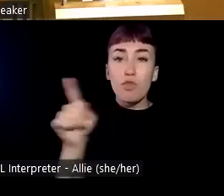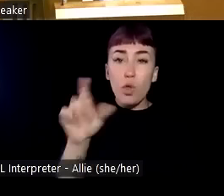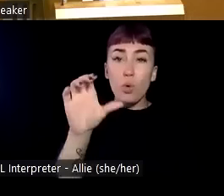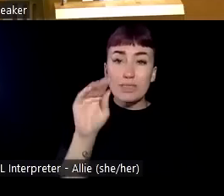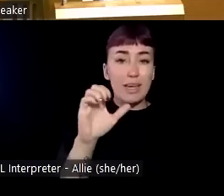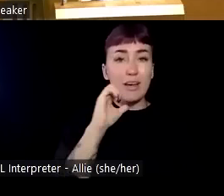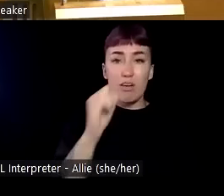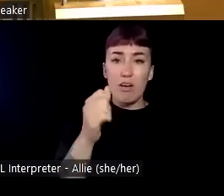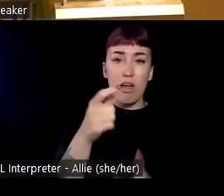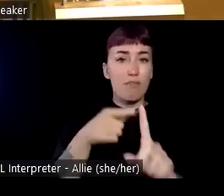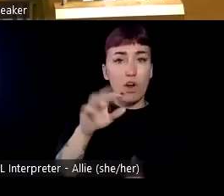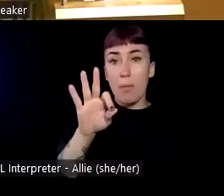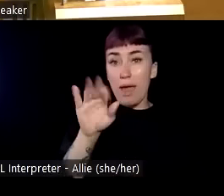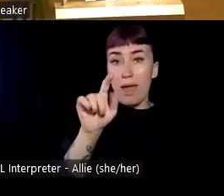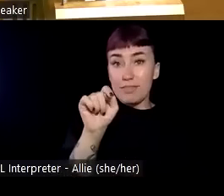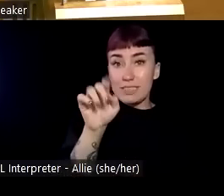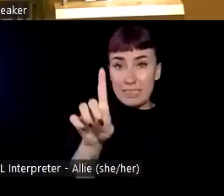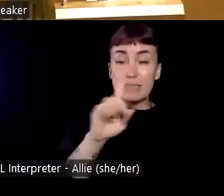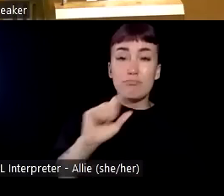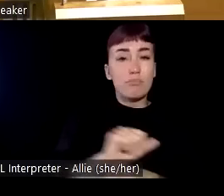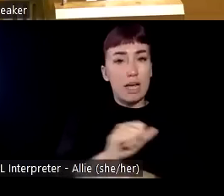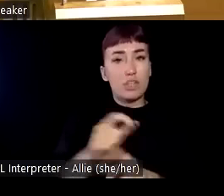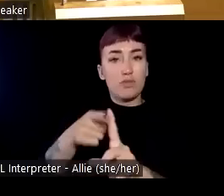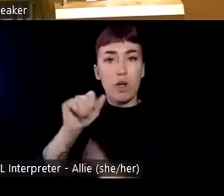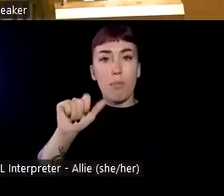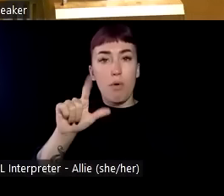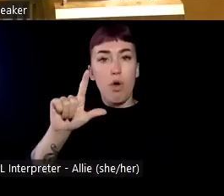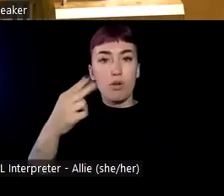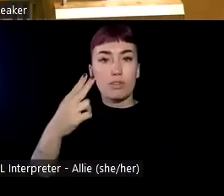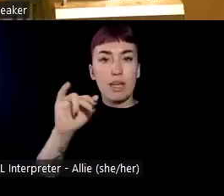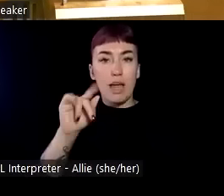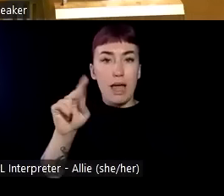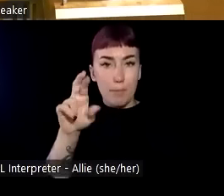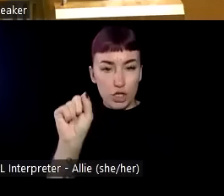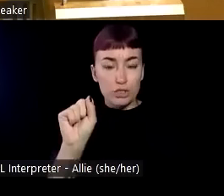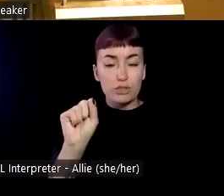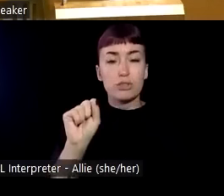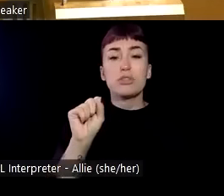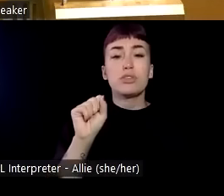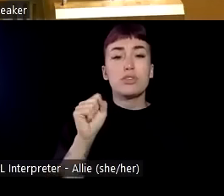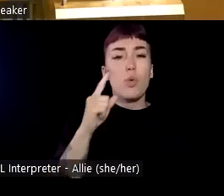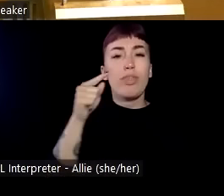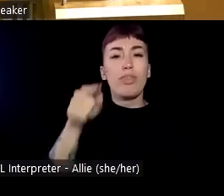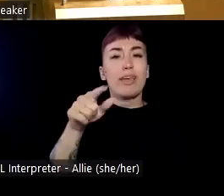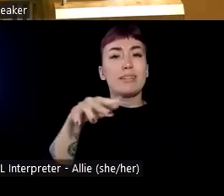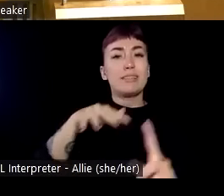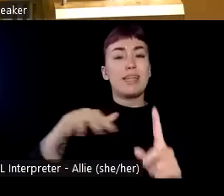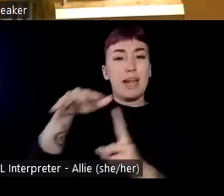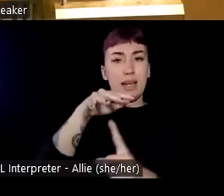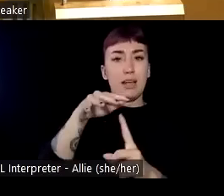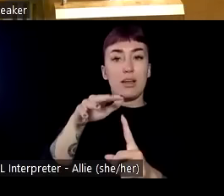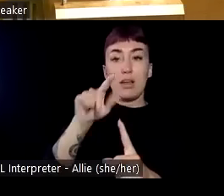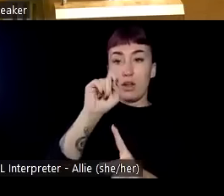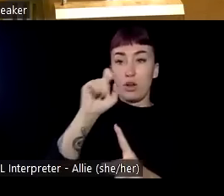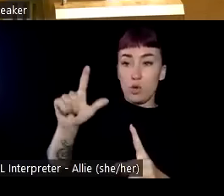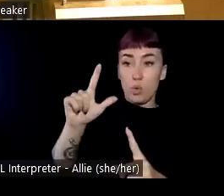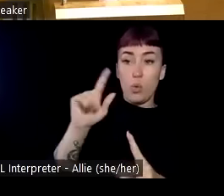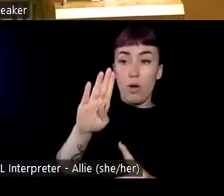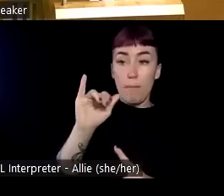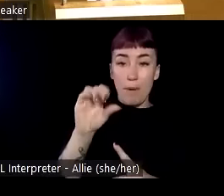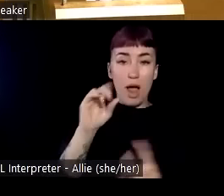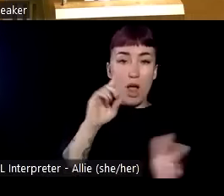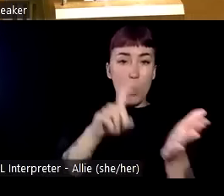an FTD at all, but they're actually due to Alzheimer's disease. And so in this setting, the tool of a biomarker helps